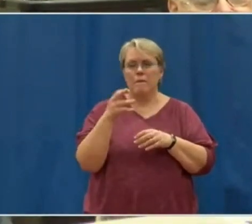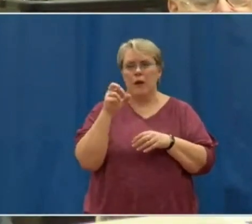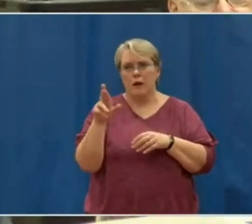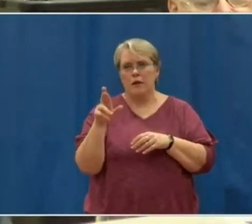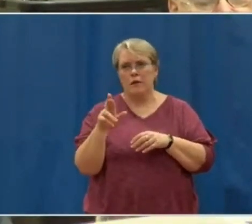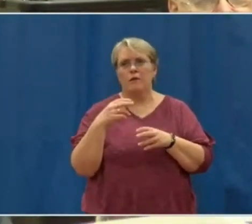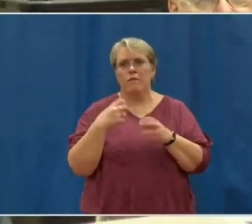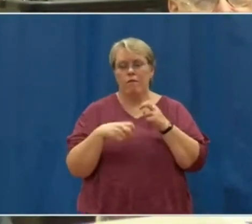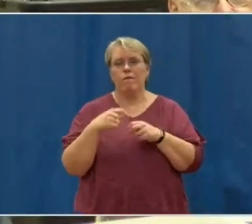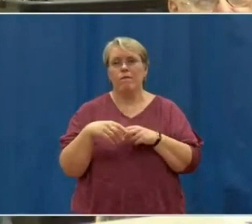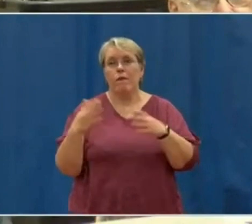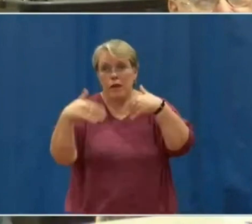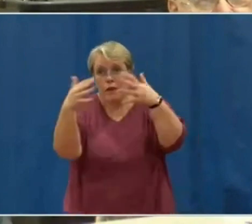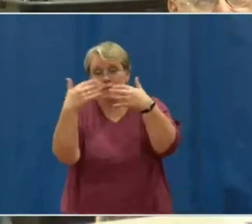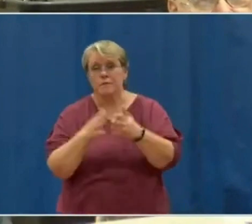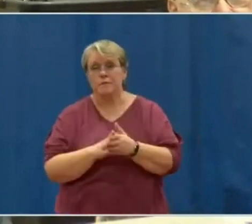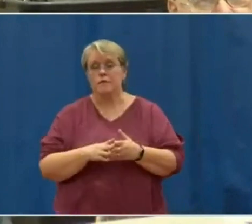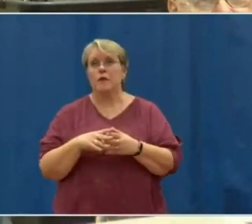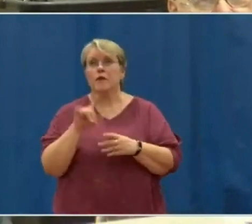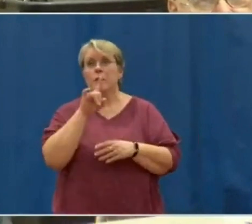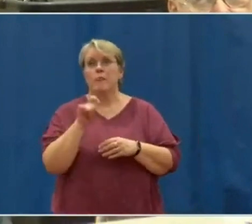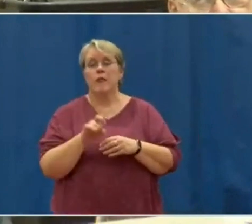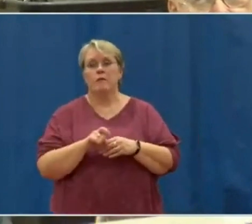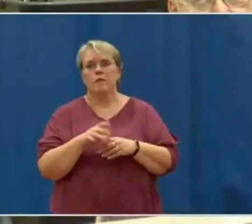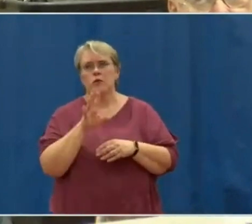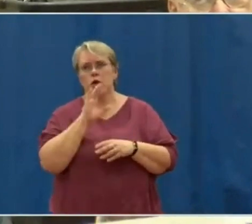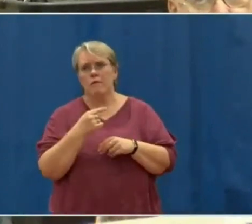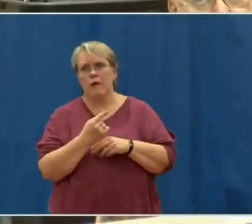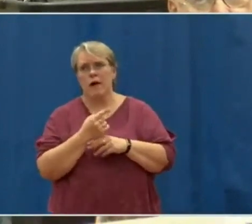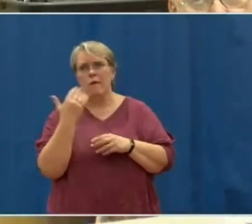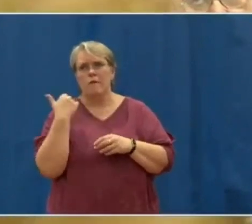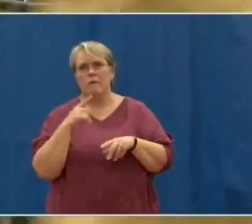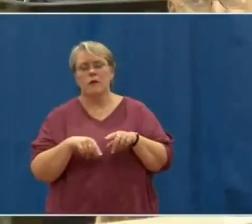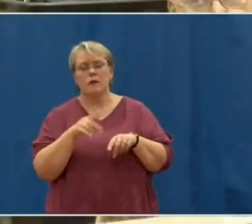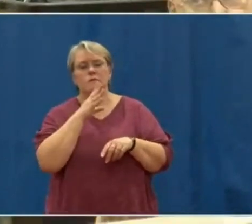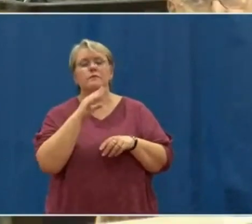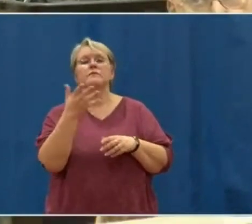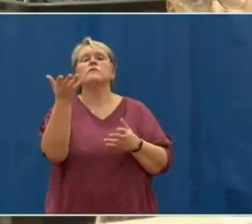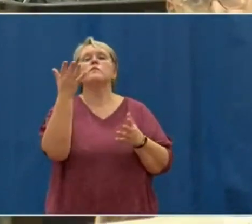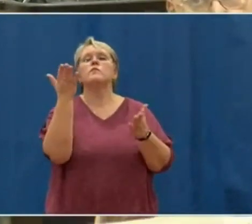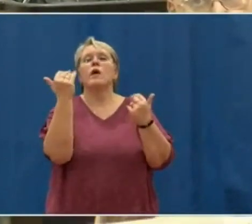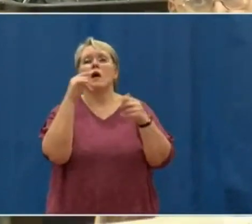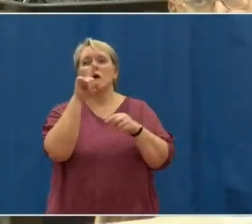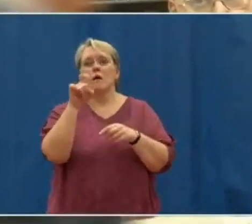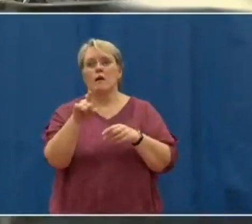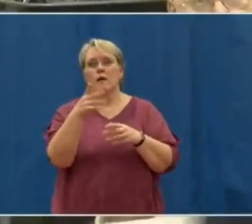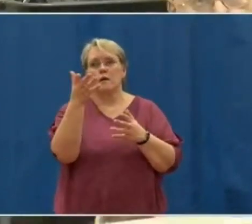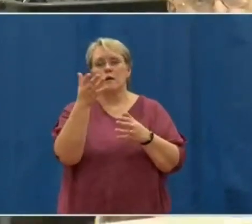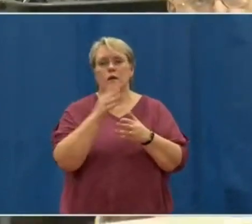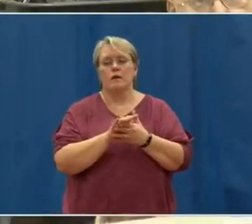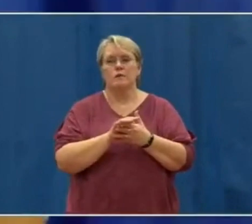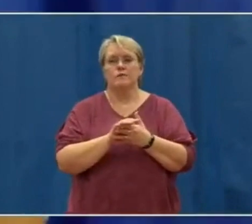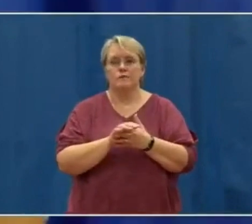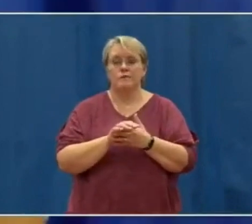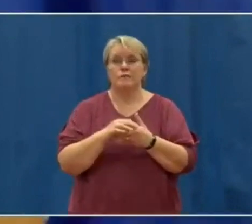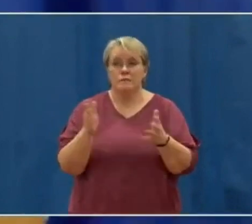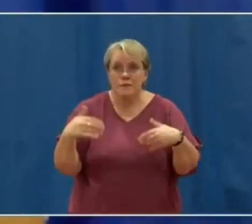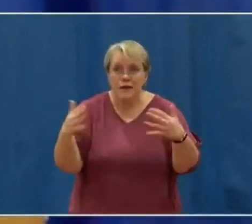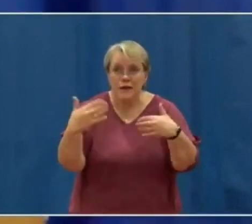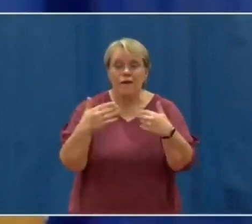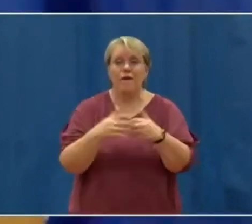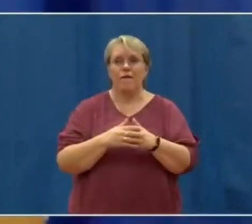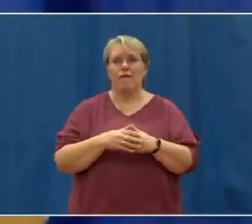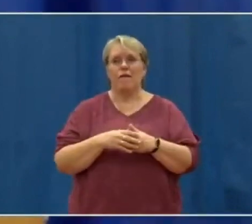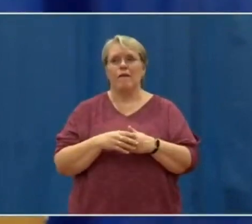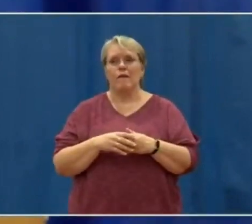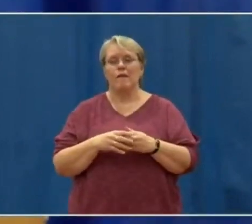but this is the issue All that's right, you going better on get in going on Hessville, sir, questions, and or this else is we're what gonna we're talking about. Why can't I speak? What's your question? Why can't I speak? You better speak quick or we're